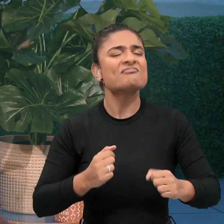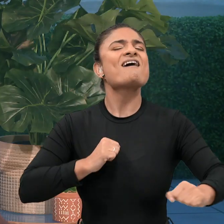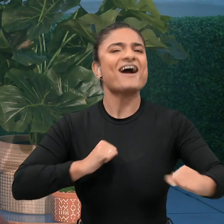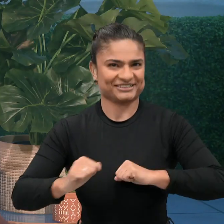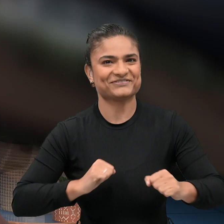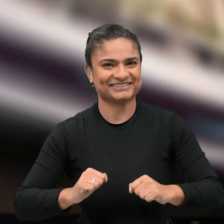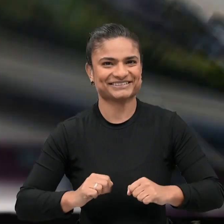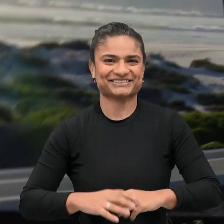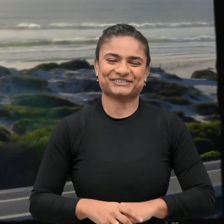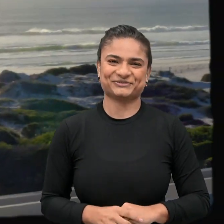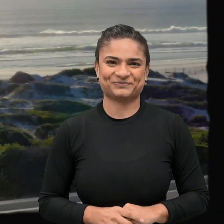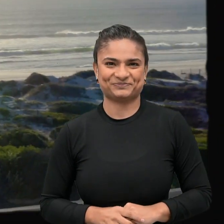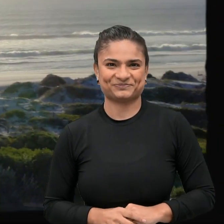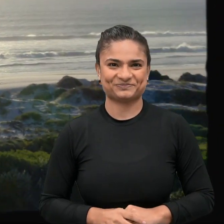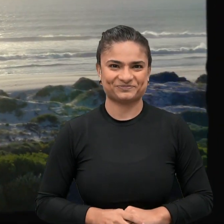get activated.